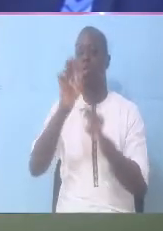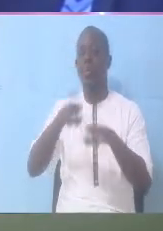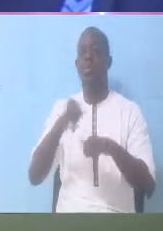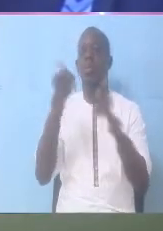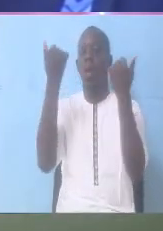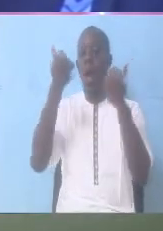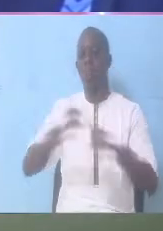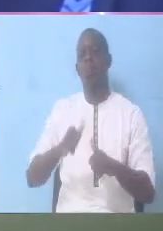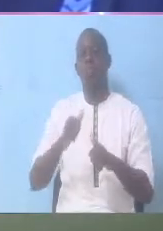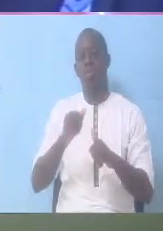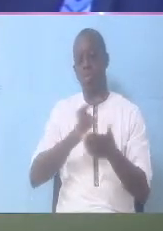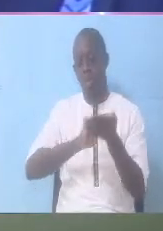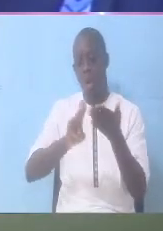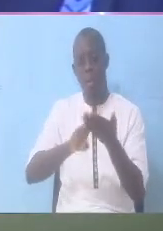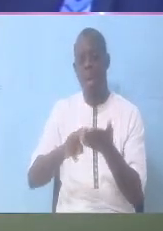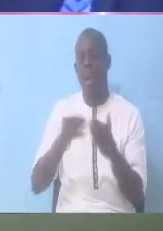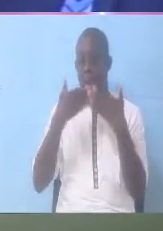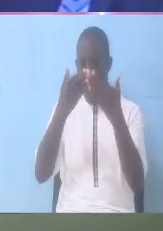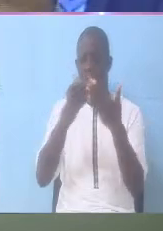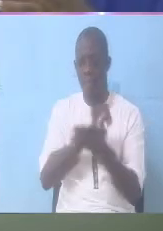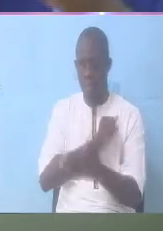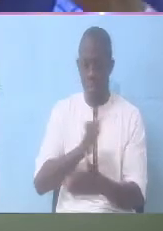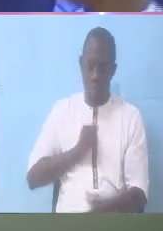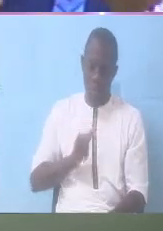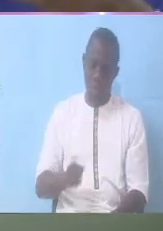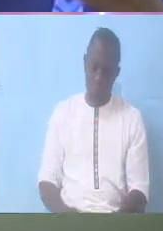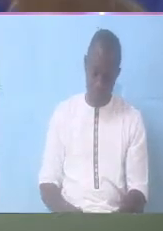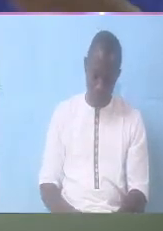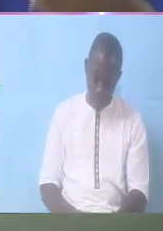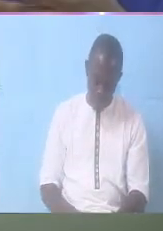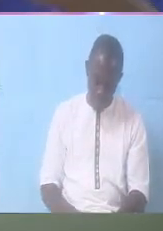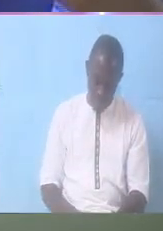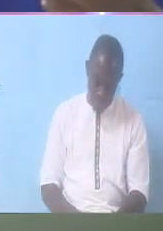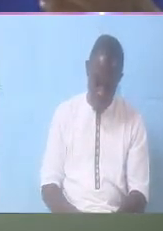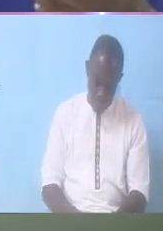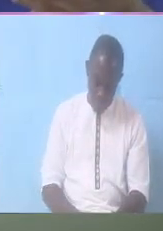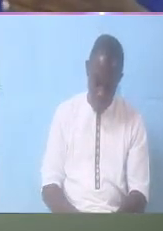area, you know, like when chickens come out from, you know what I mean, looking for sun.